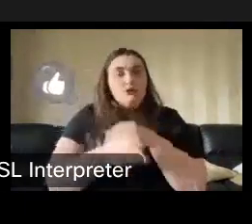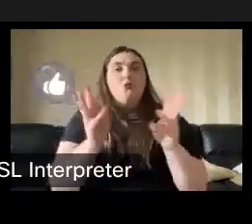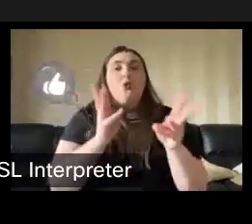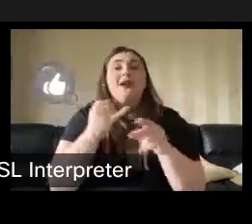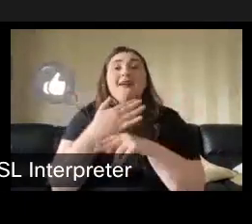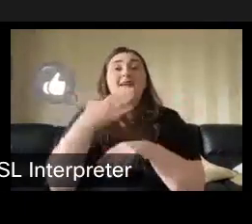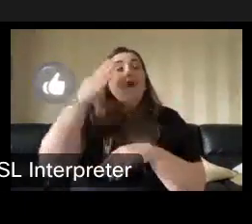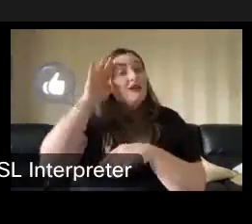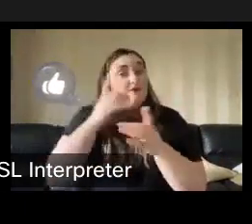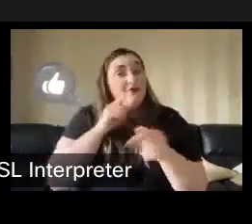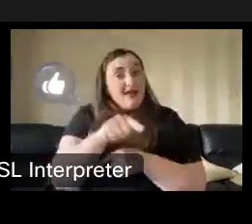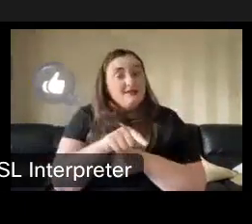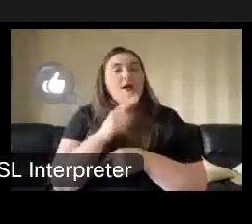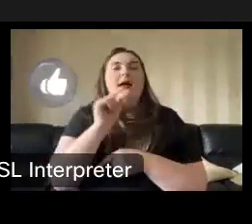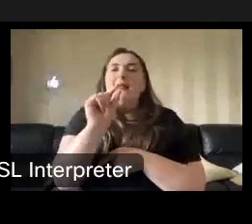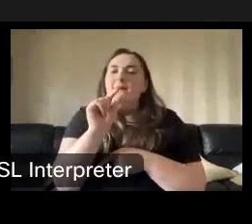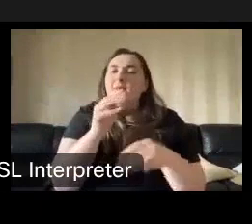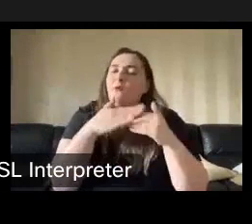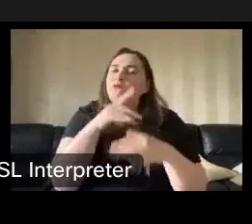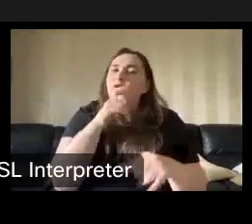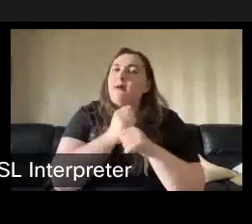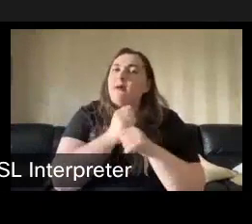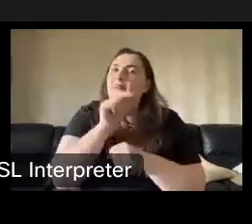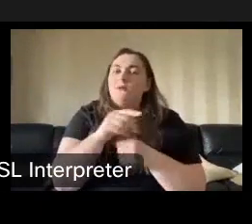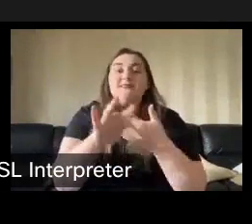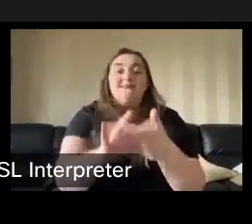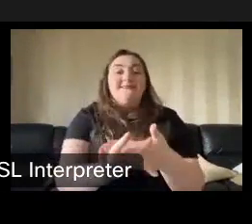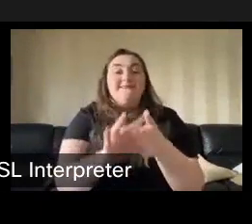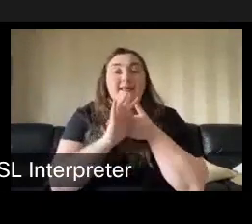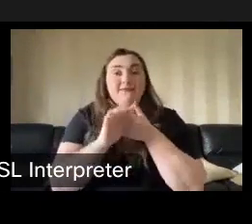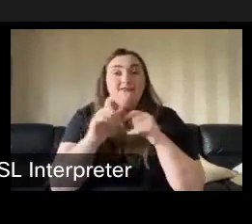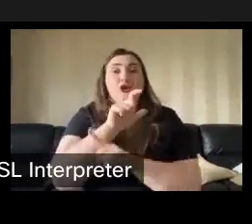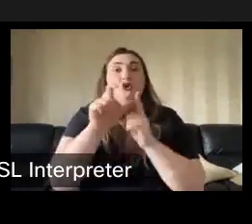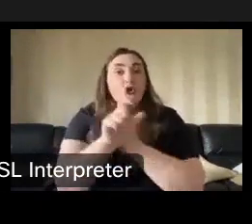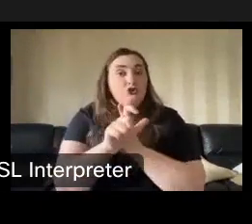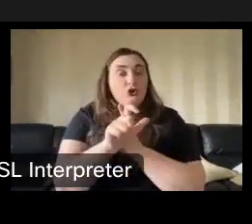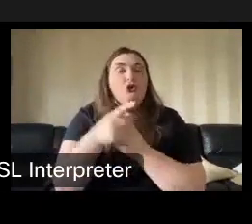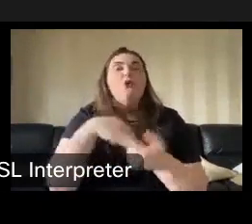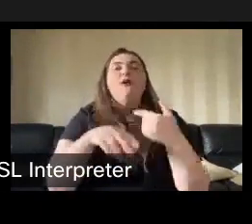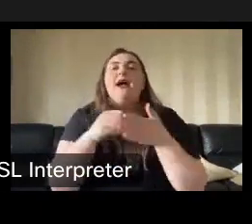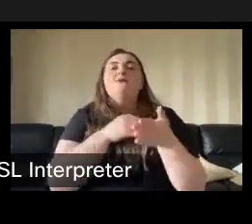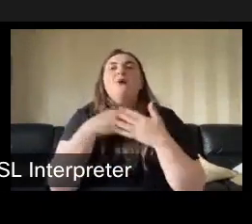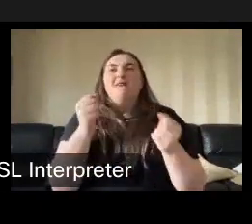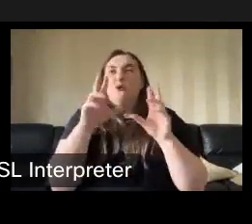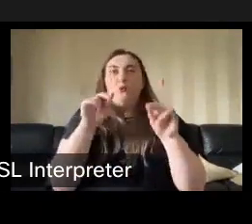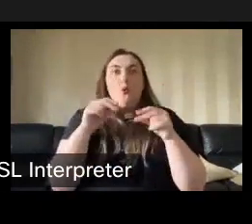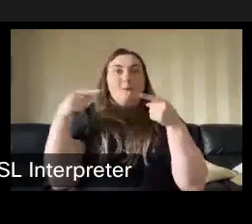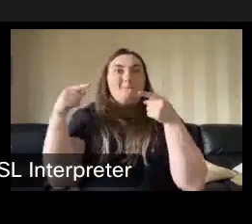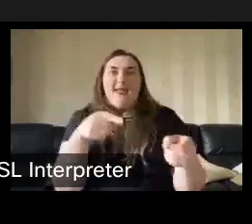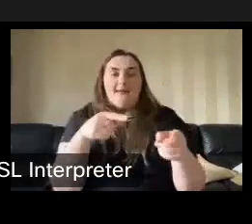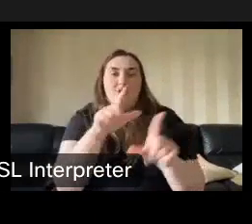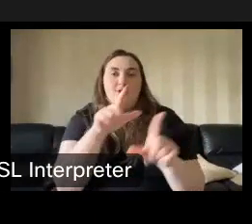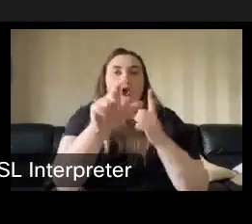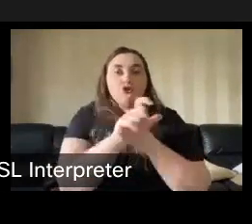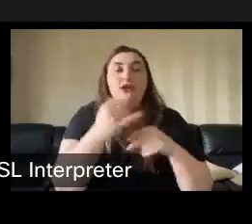and I'm going to say a little bit more about it, is the safety culture. We have to have a no blame culture in our